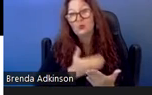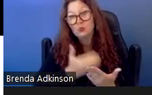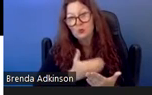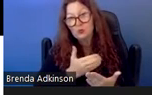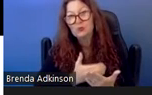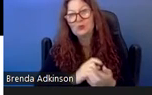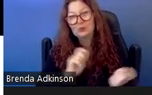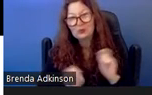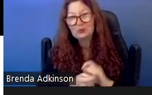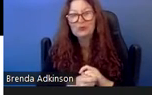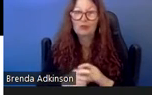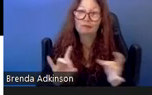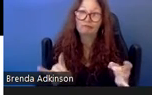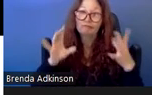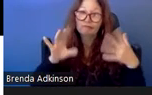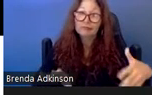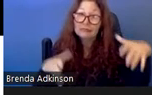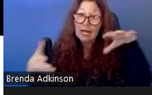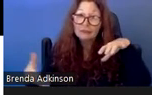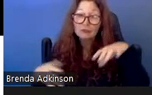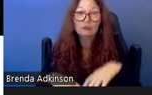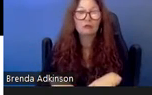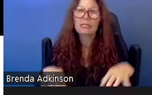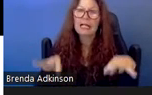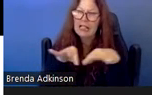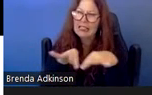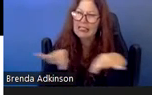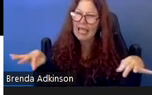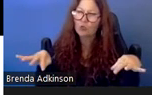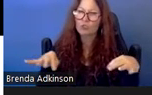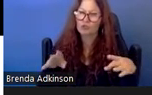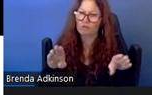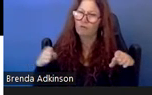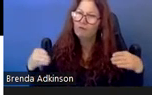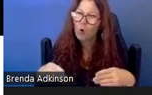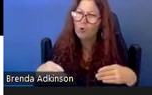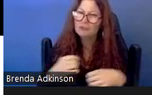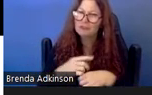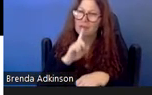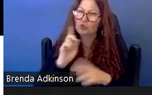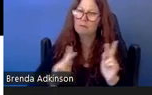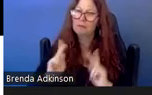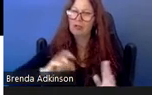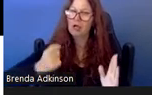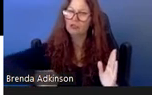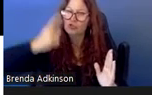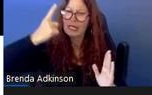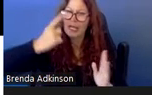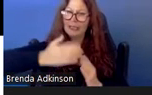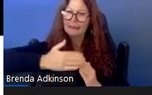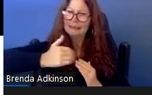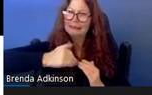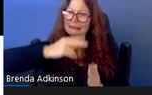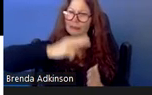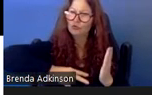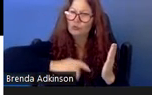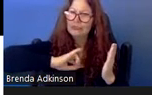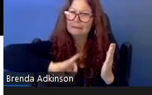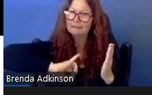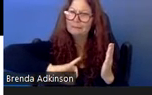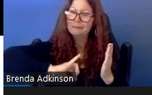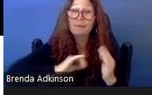plain language focus that really tries to make things easier for the applicants to understand, equity factors,